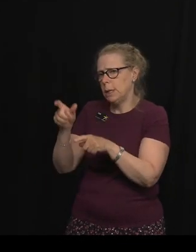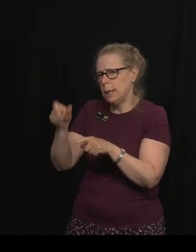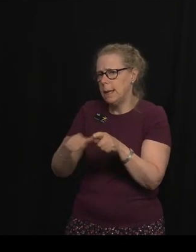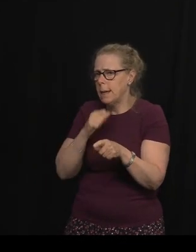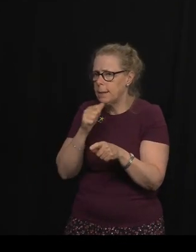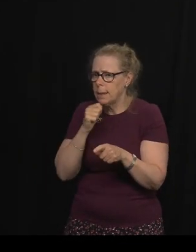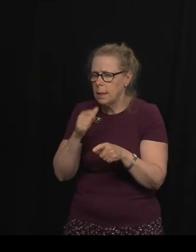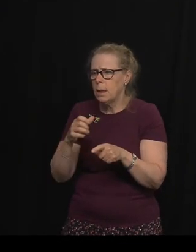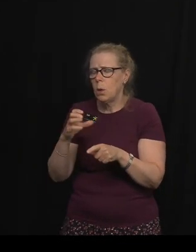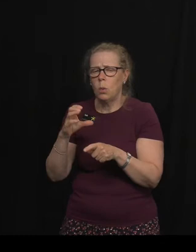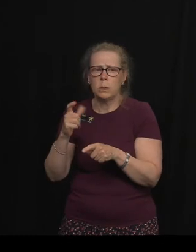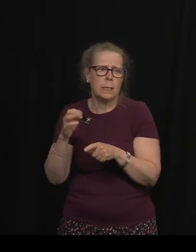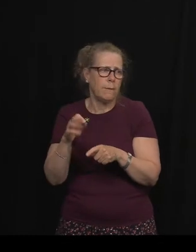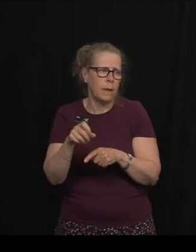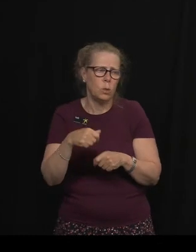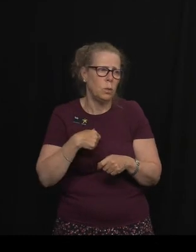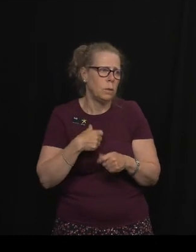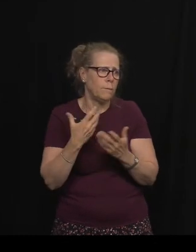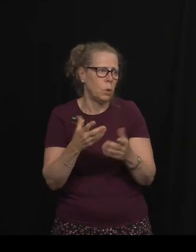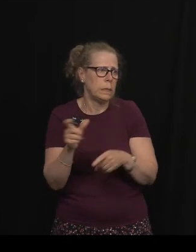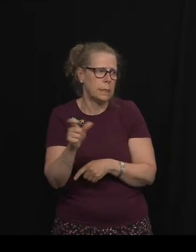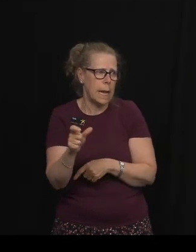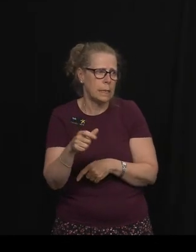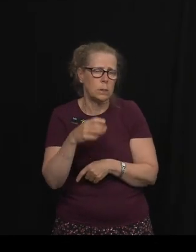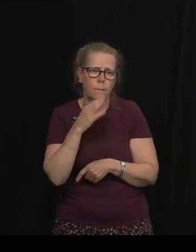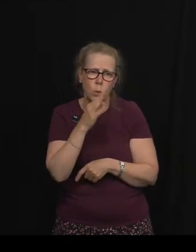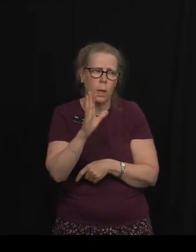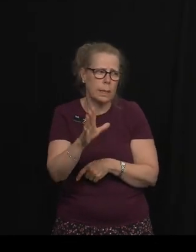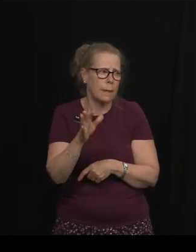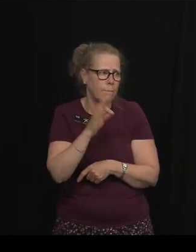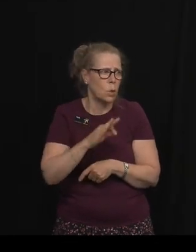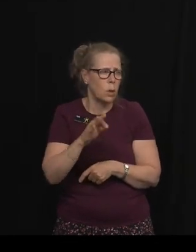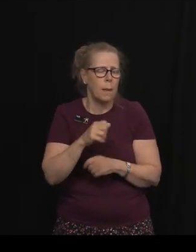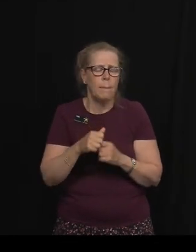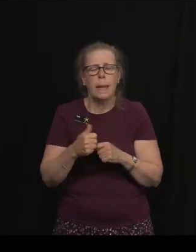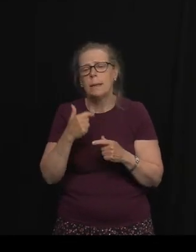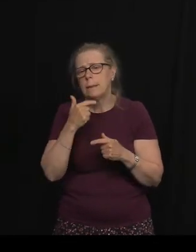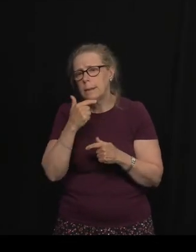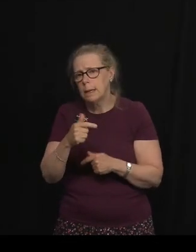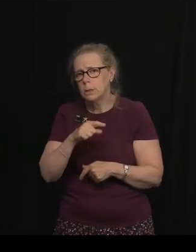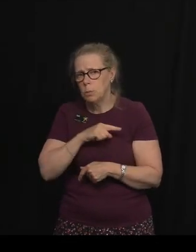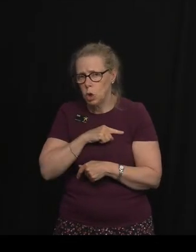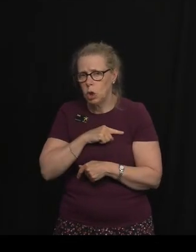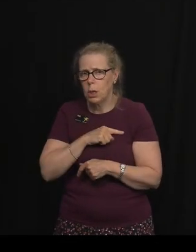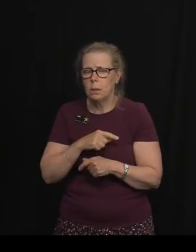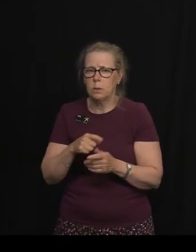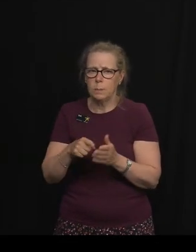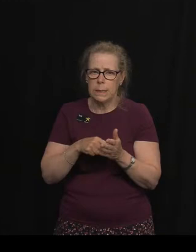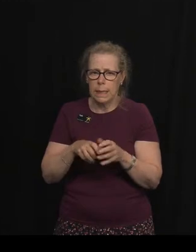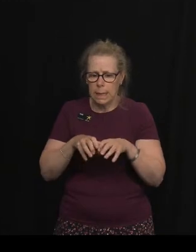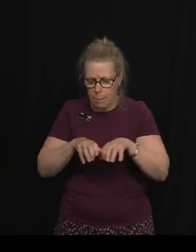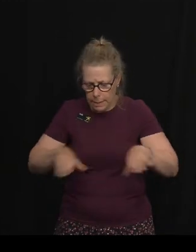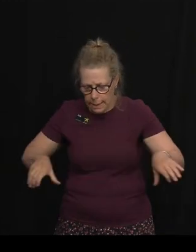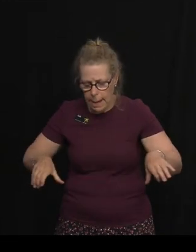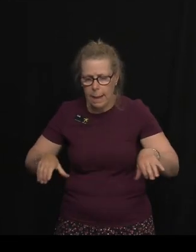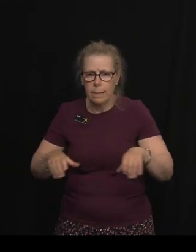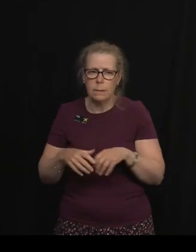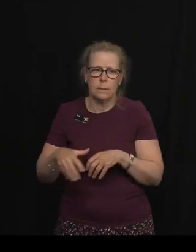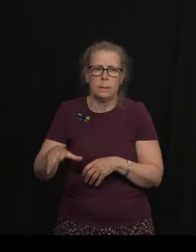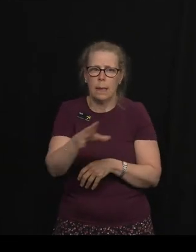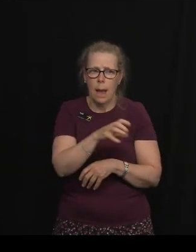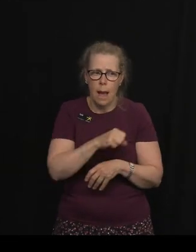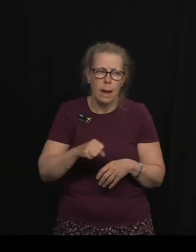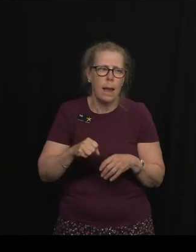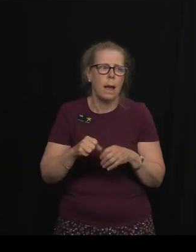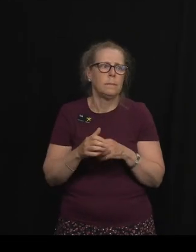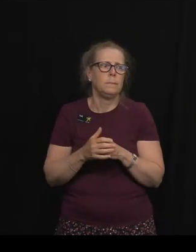Stefan, you didn't get a chance to ask your question. But thank you so much, especially to my panel, all of you, and to all of